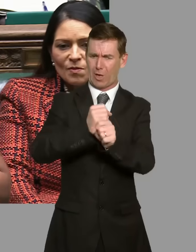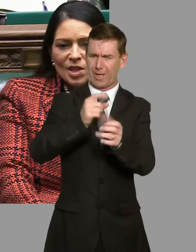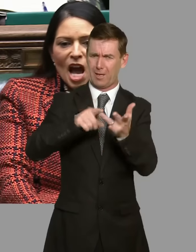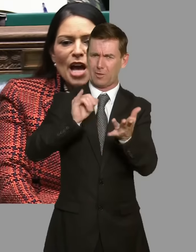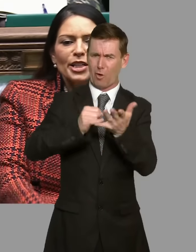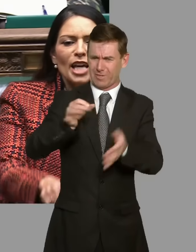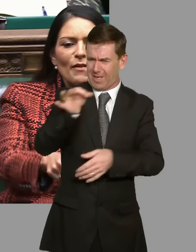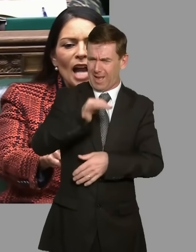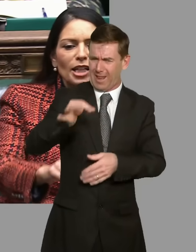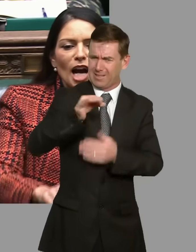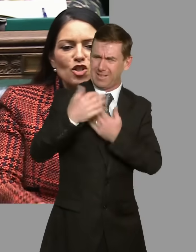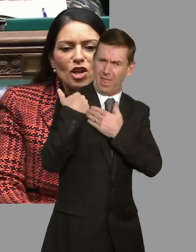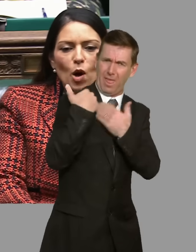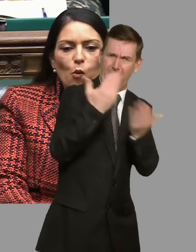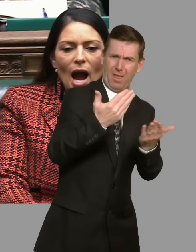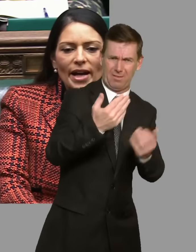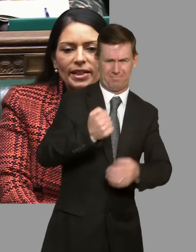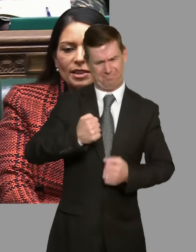General.